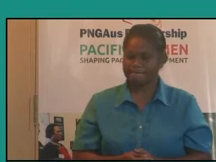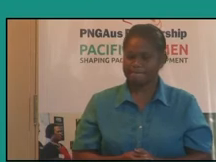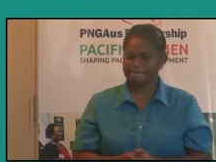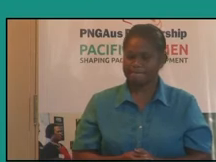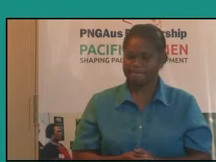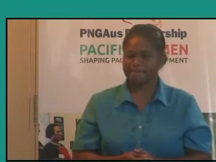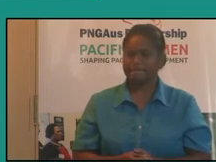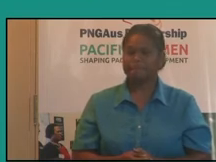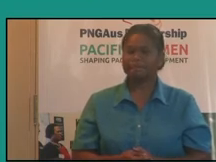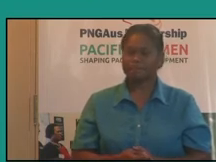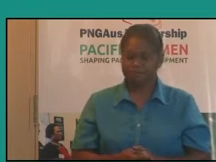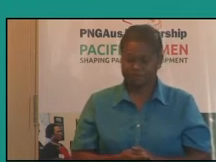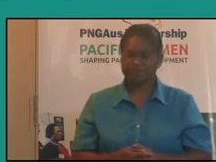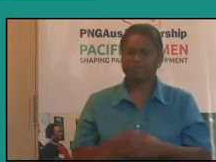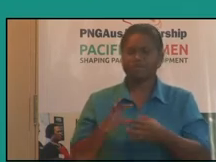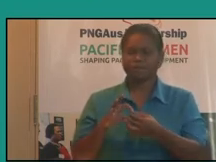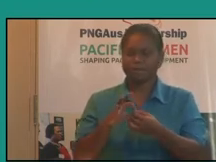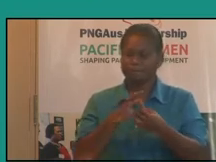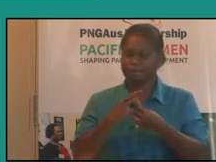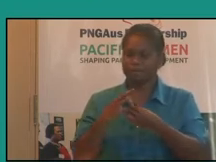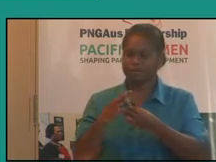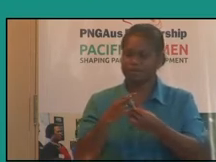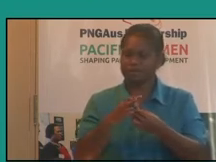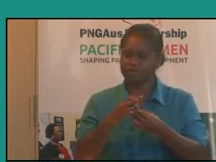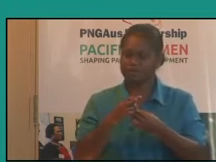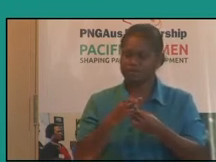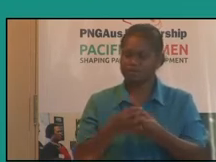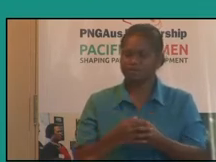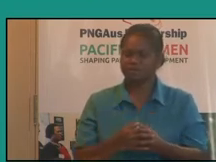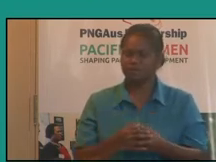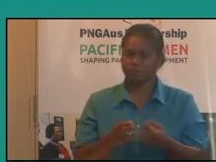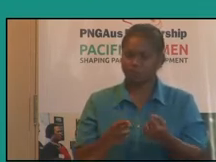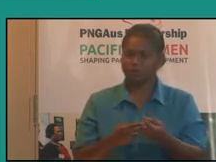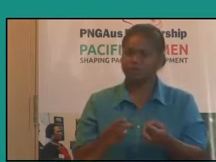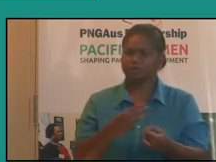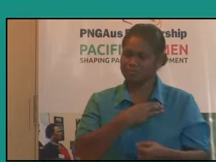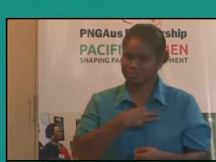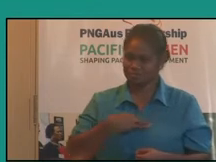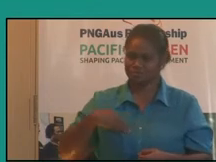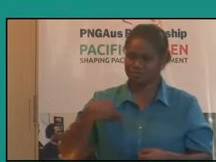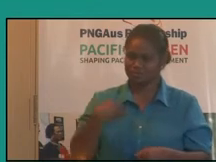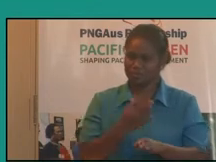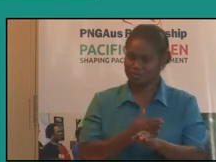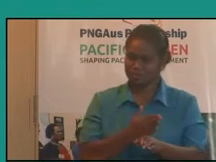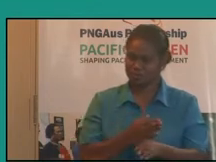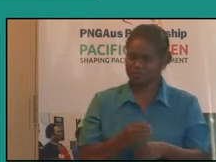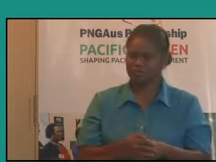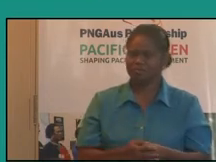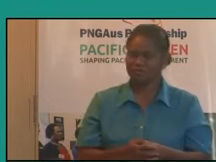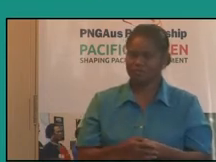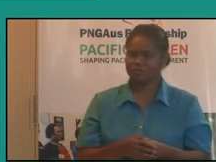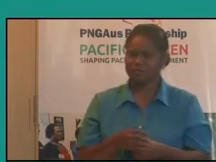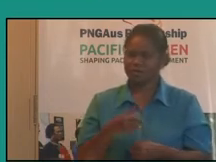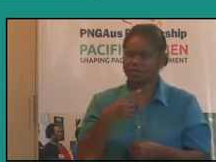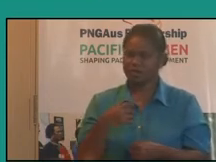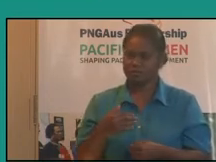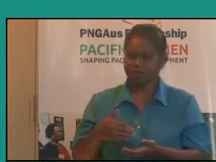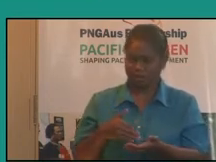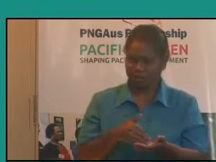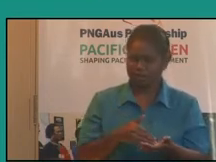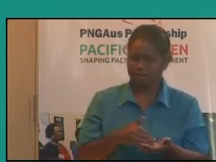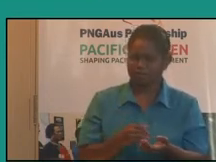a partnership with the Ministry of Women to enable that to happen. And